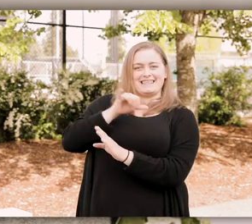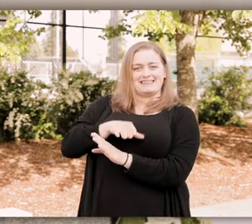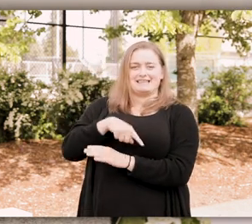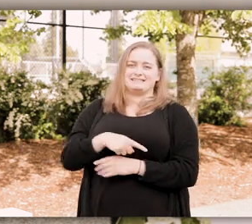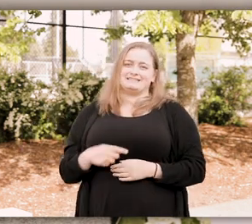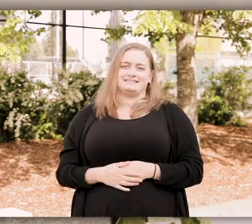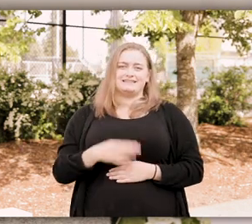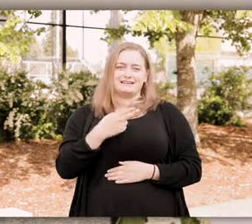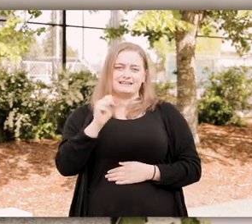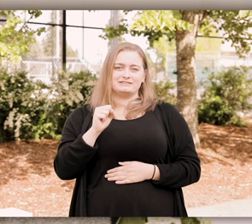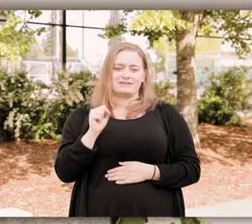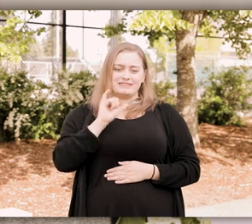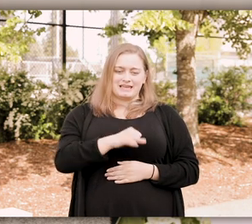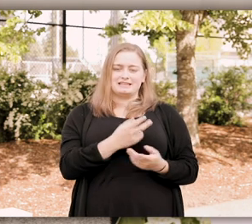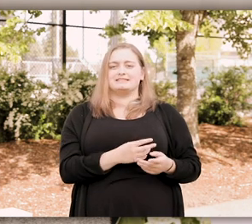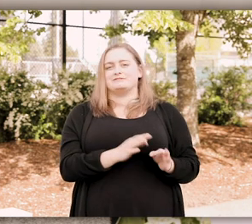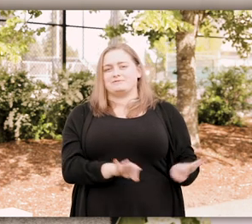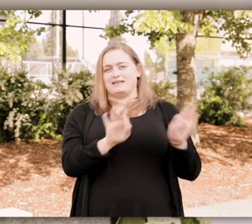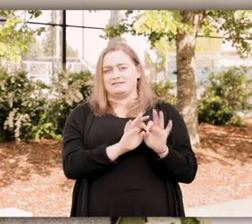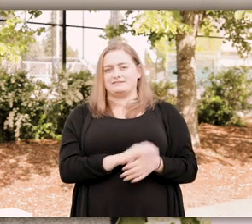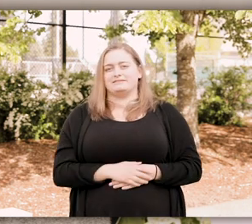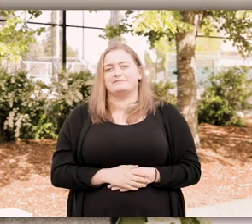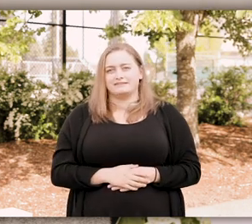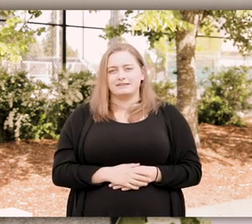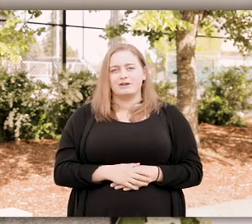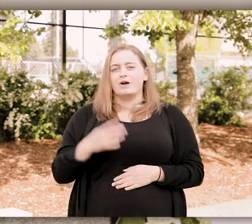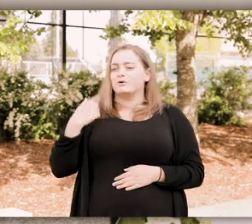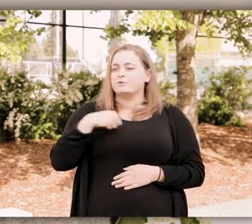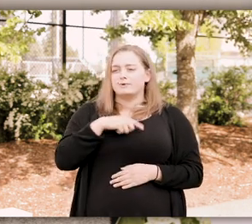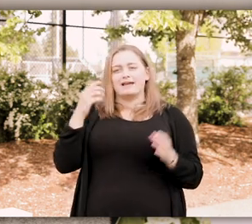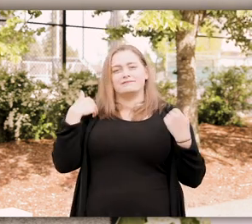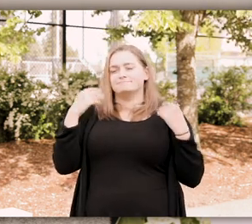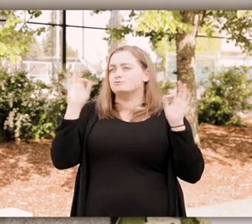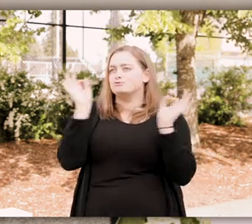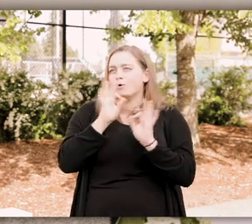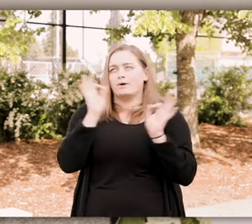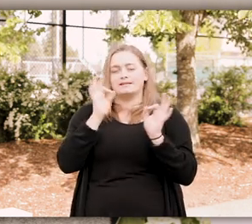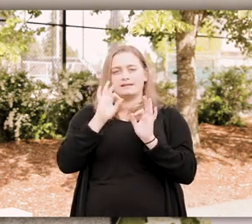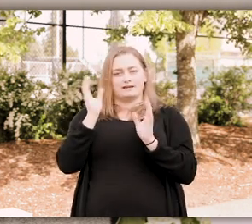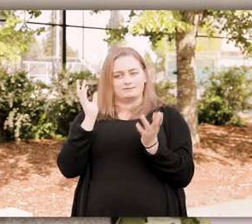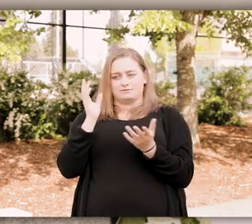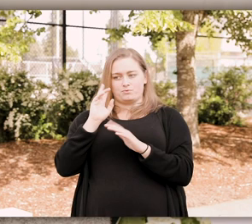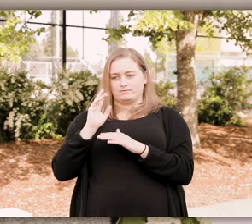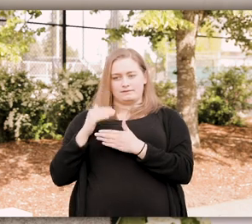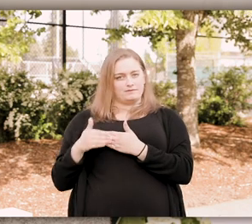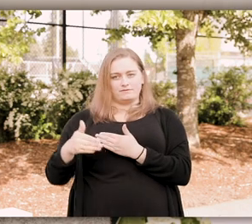do. All we can count on is that it does come, in joyous, terrifying, and yes, always unpredictable